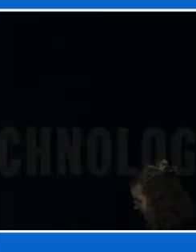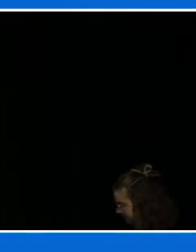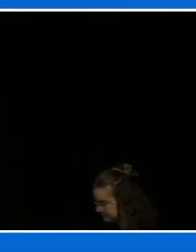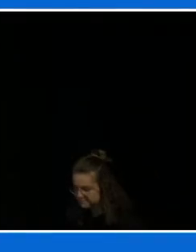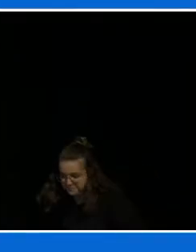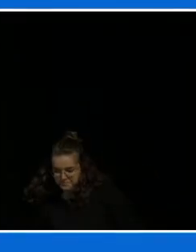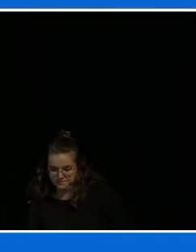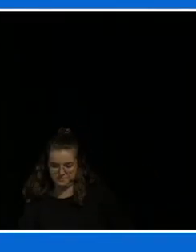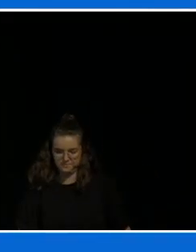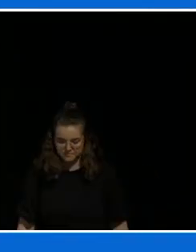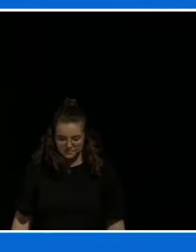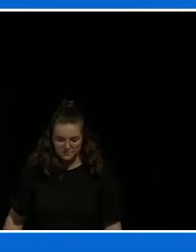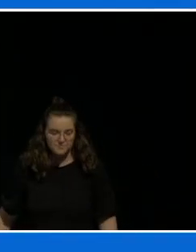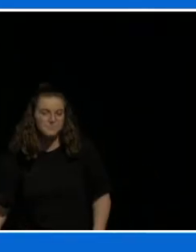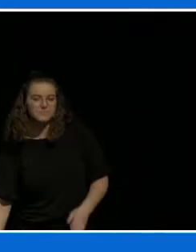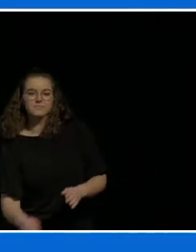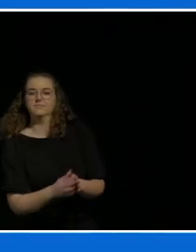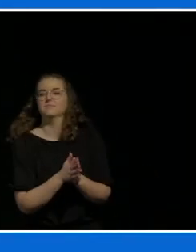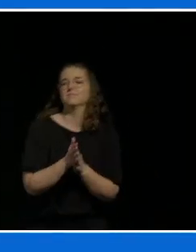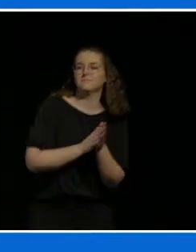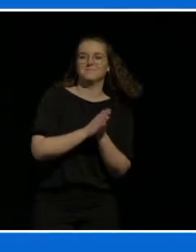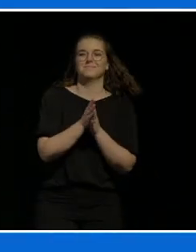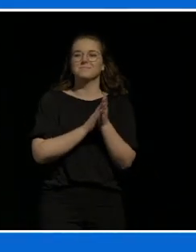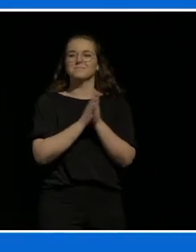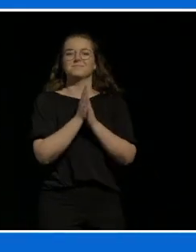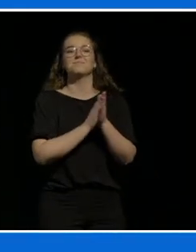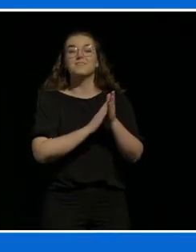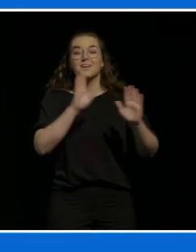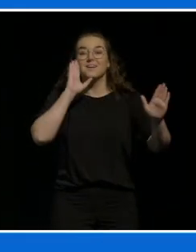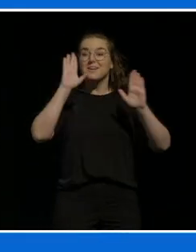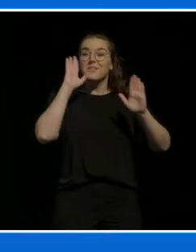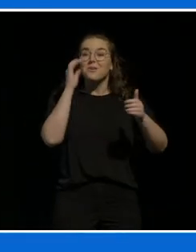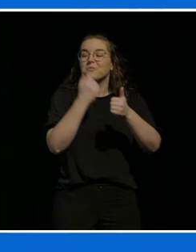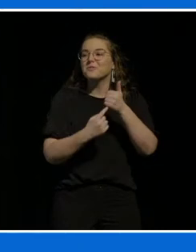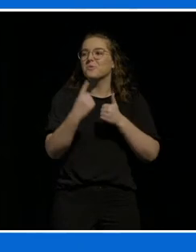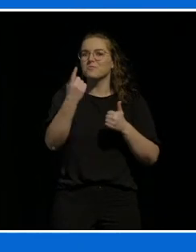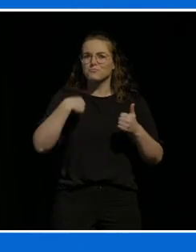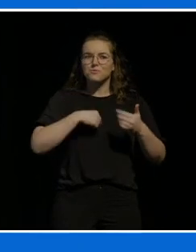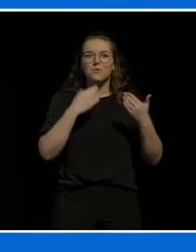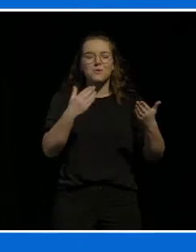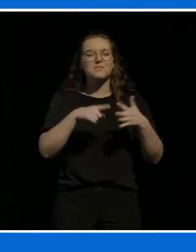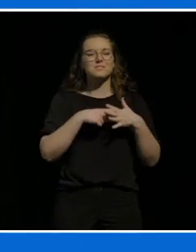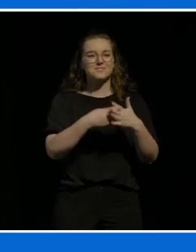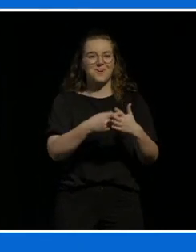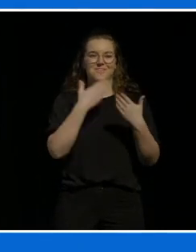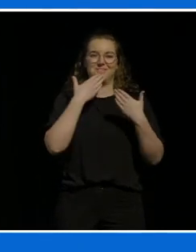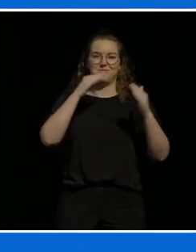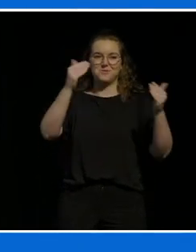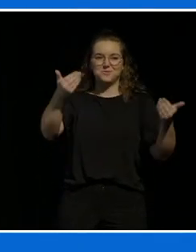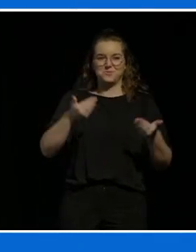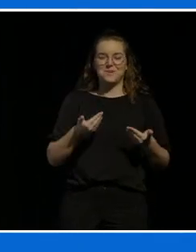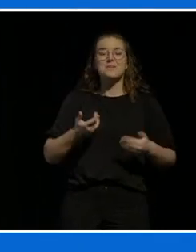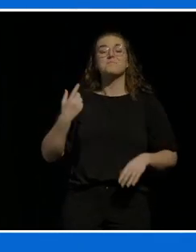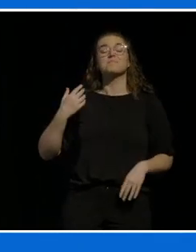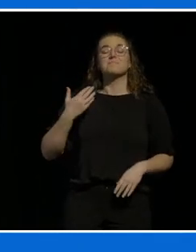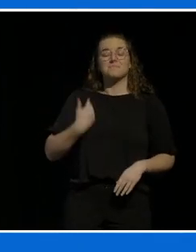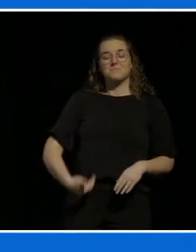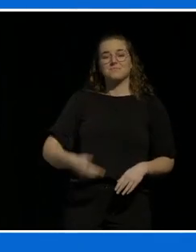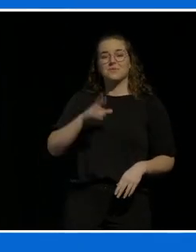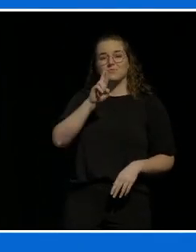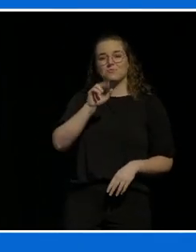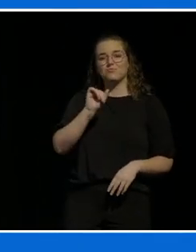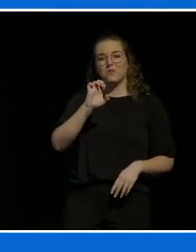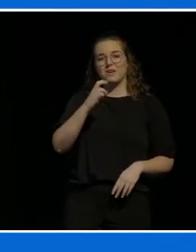Hi, everyone. We're going to get started. Thank you so much for joining us today. My name is Rachael Perrotta, and I'm a junior here at Vanderbilt